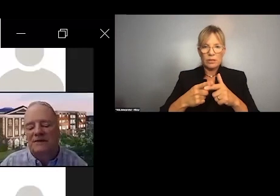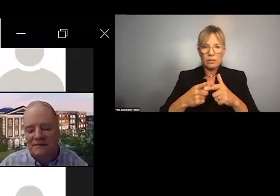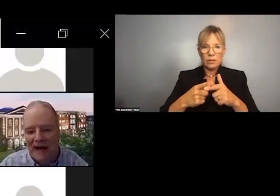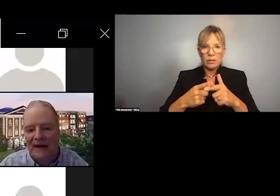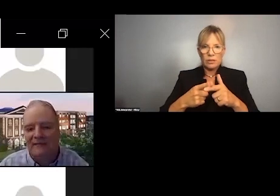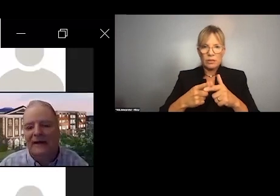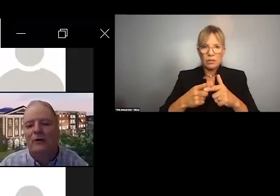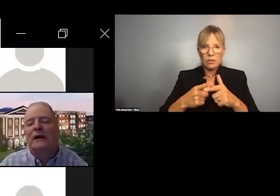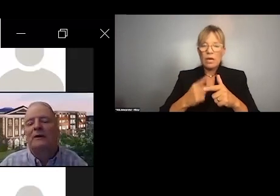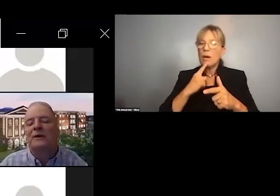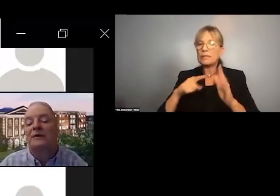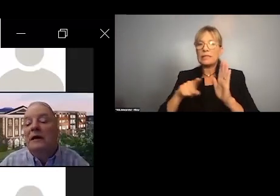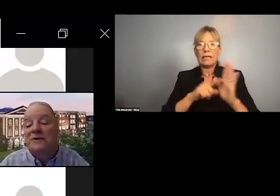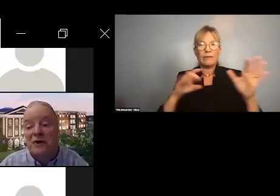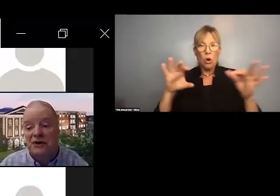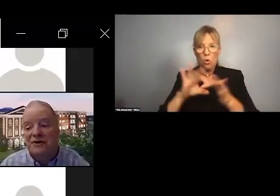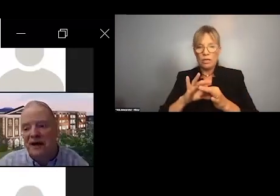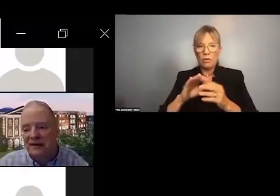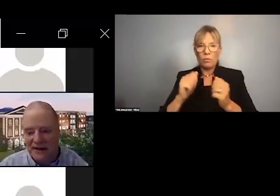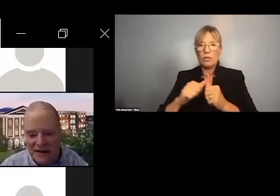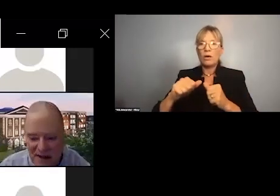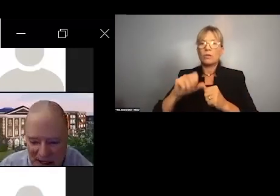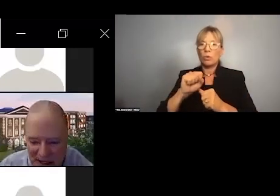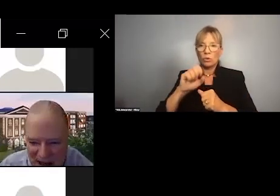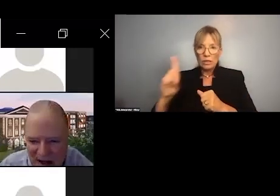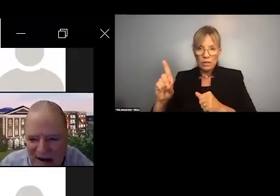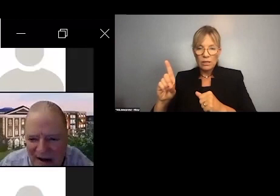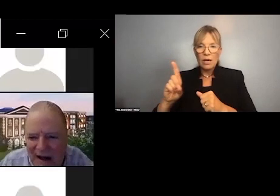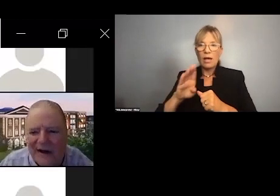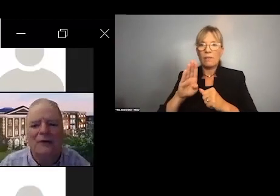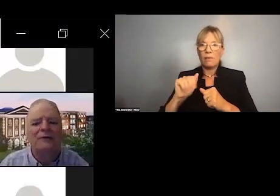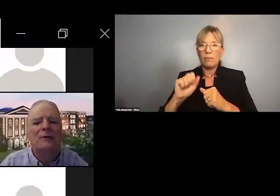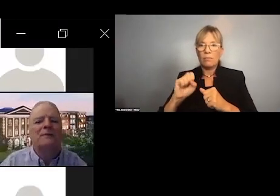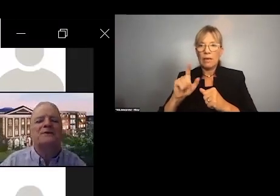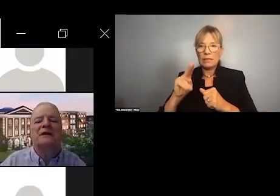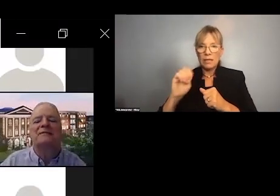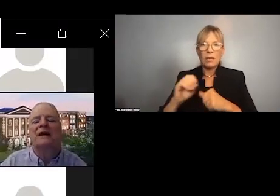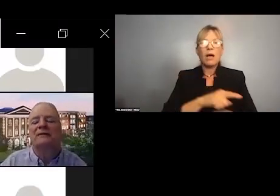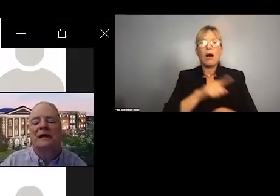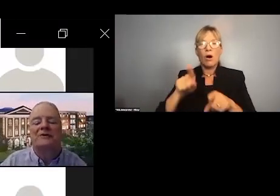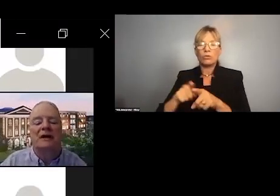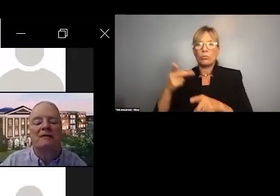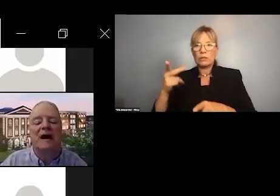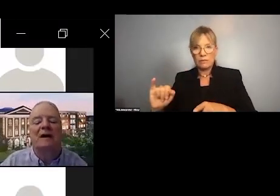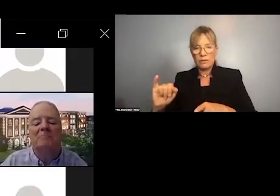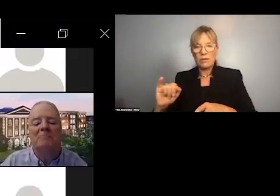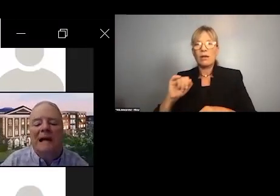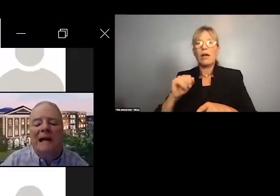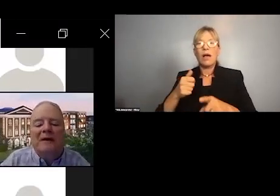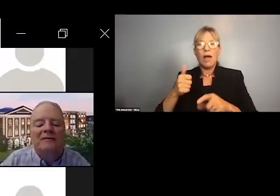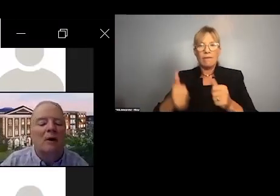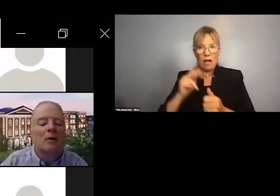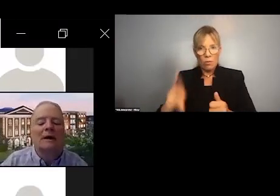it was negatively correlated with social disconnectedness at baseline and also with perceived isolation at